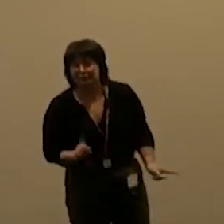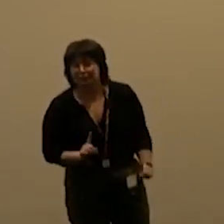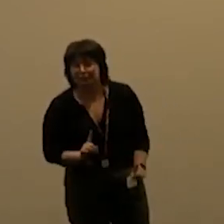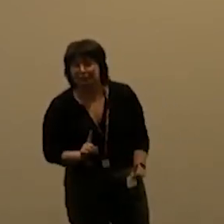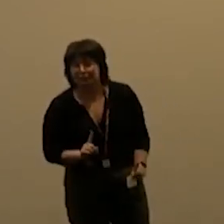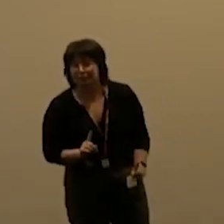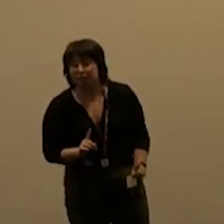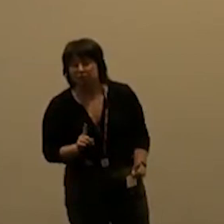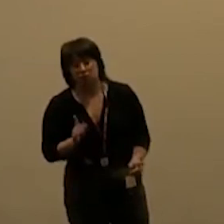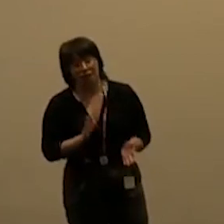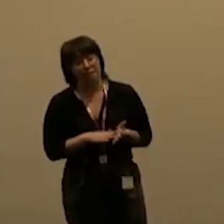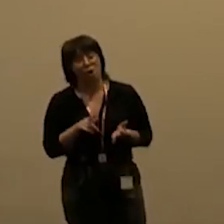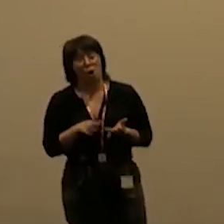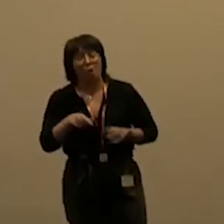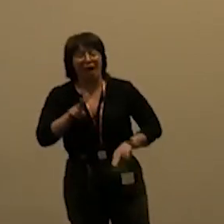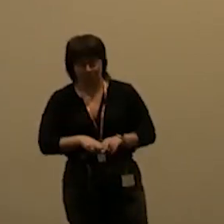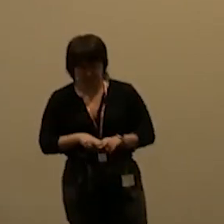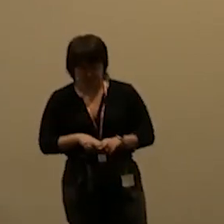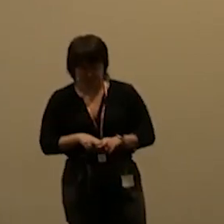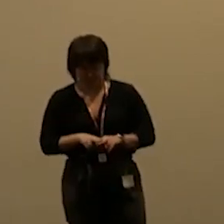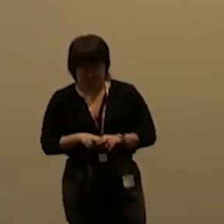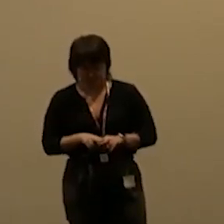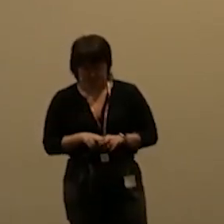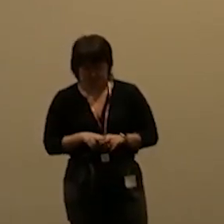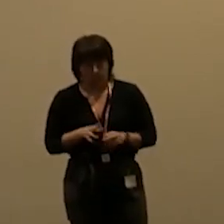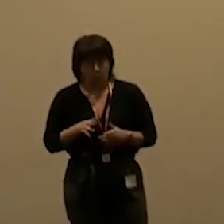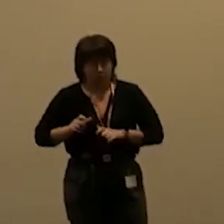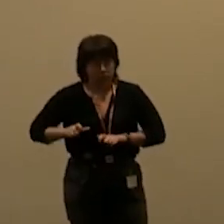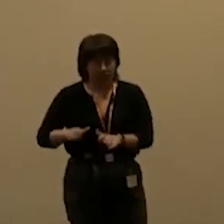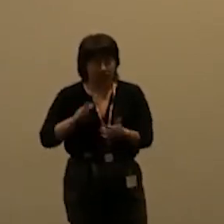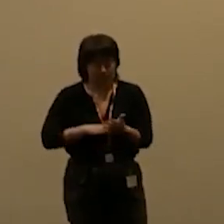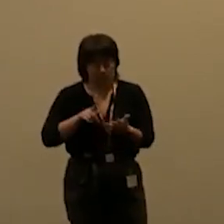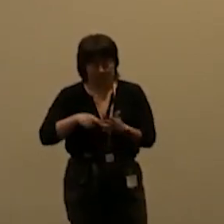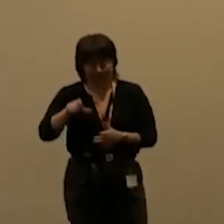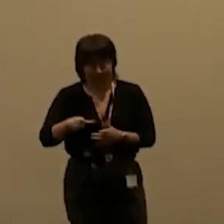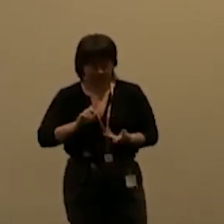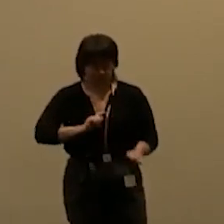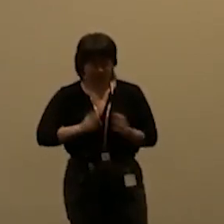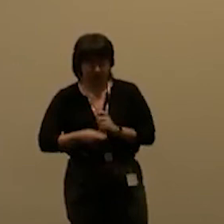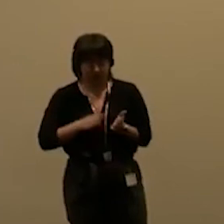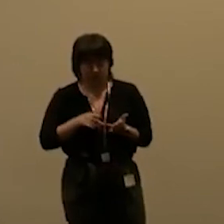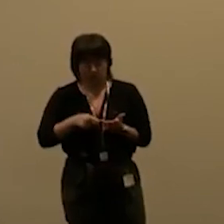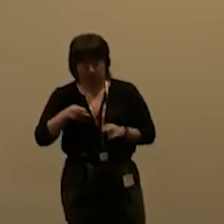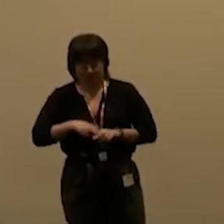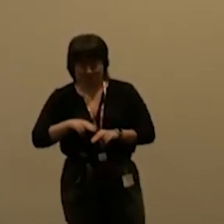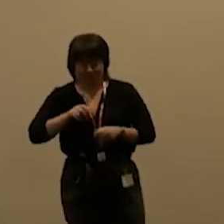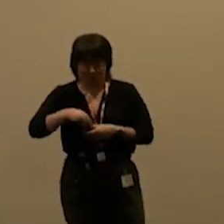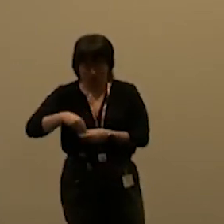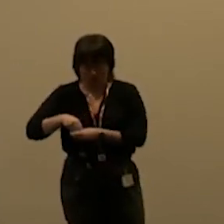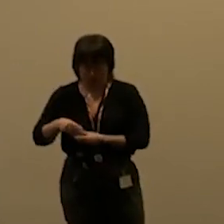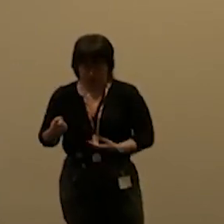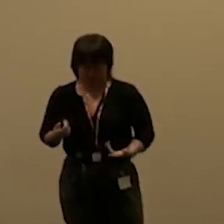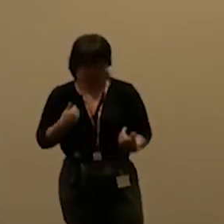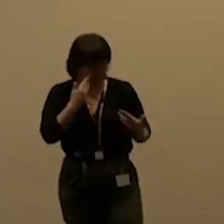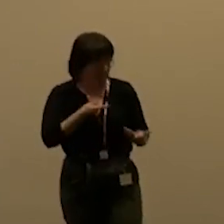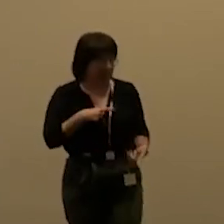for? I think it's MOF is the one. So when you run DSC, it compiles the file into an MOF file, and it's